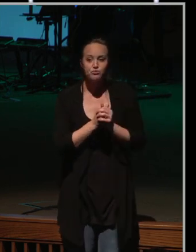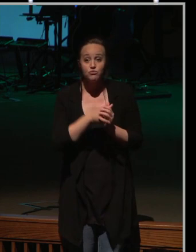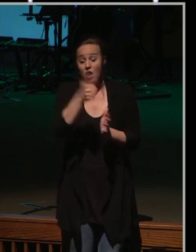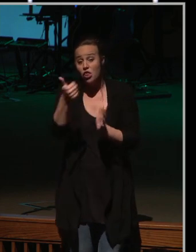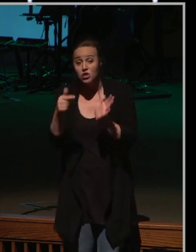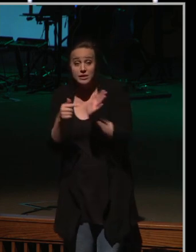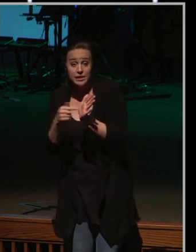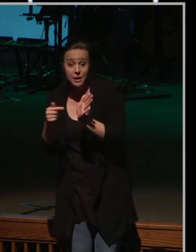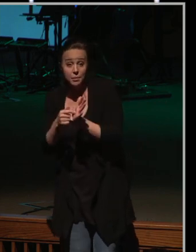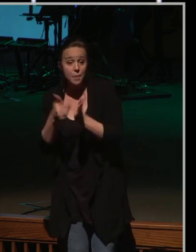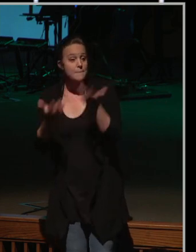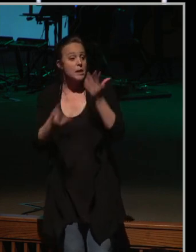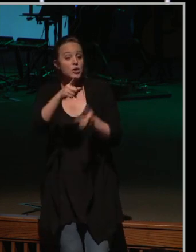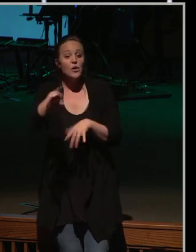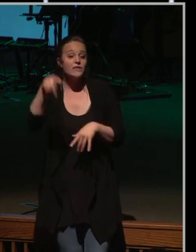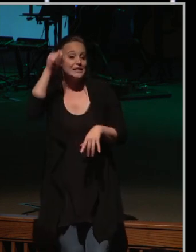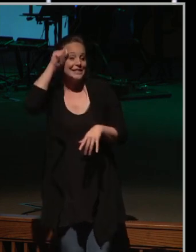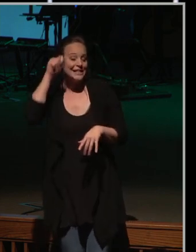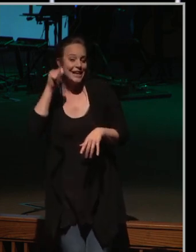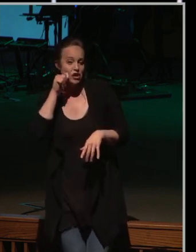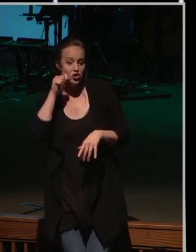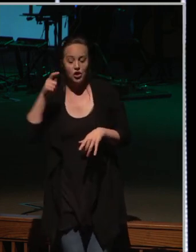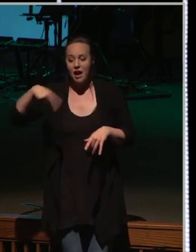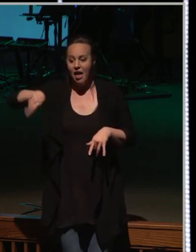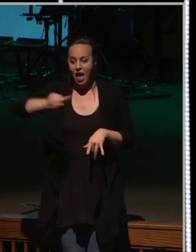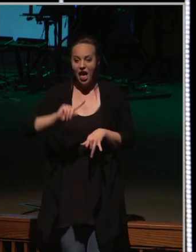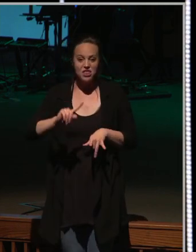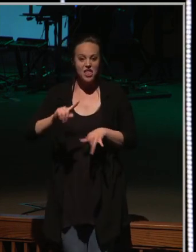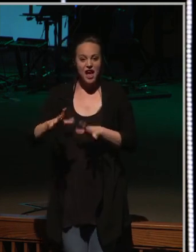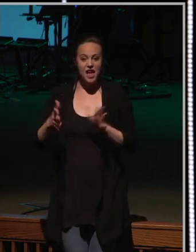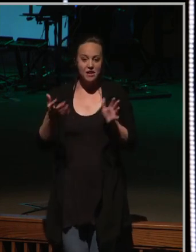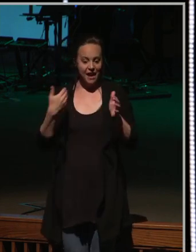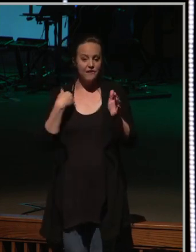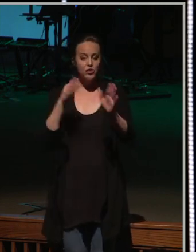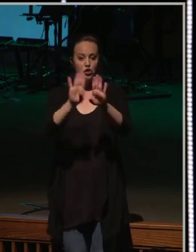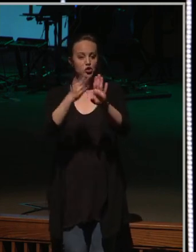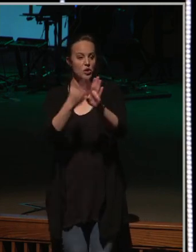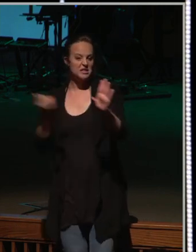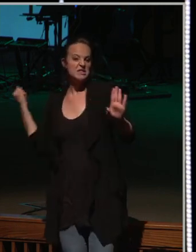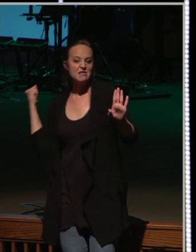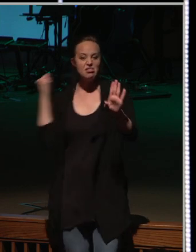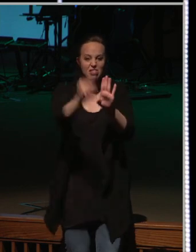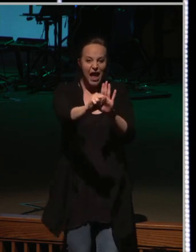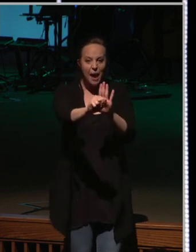out, slams the door because you failed to buy them the newest, latest iPhone that everybody else has.